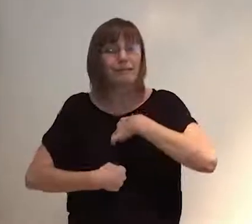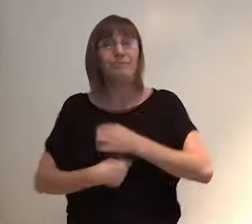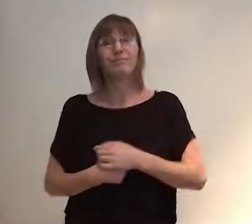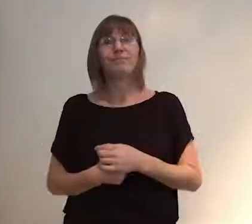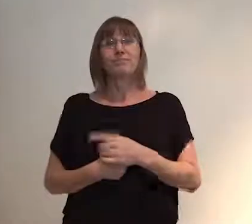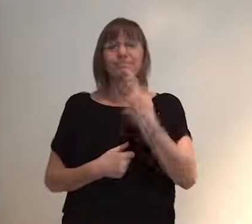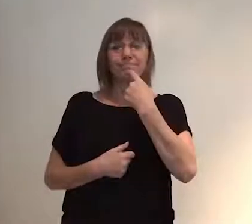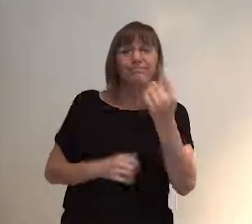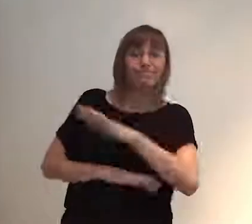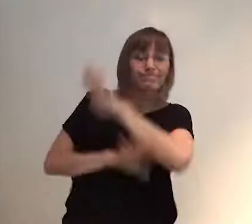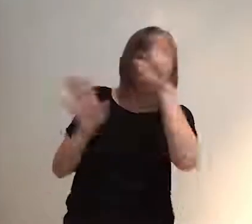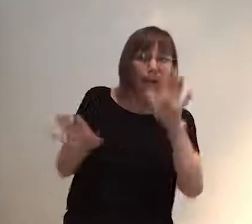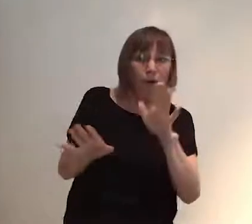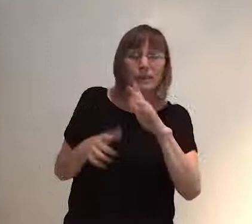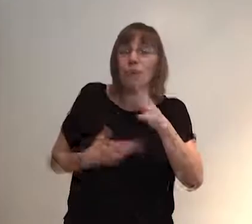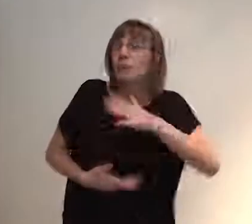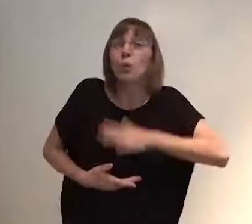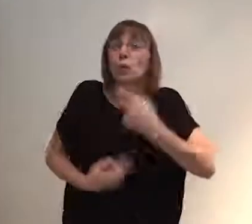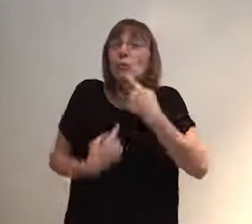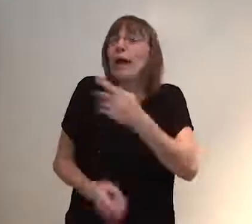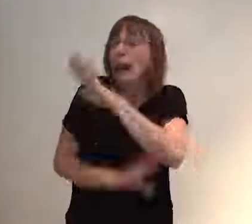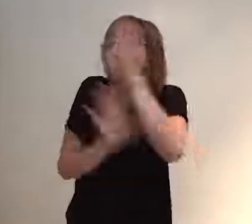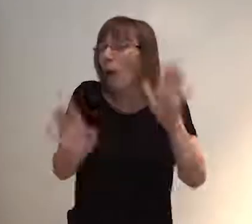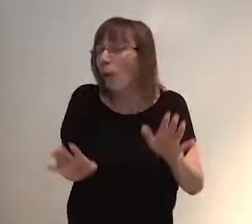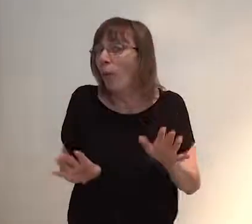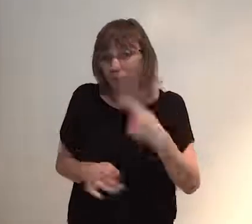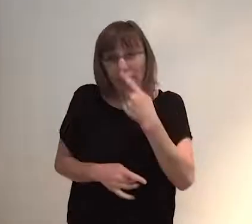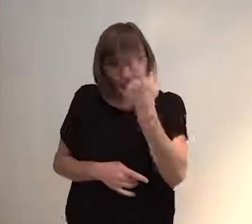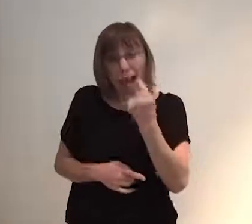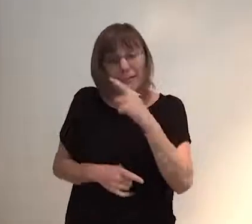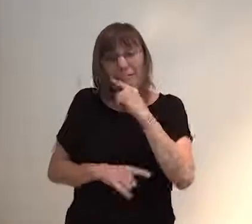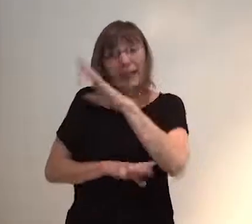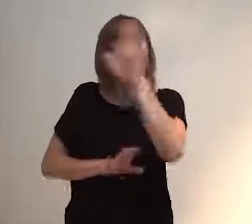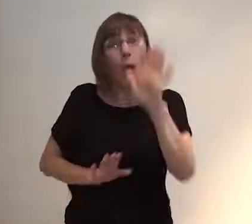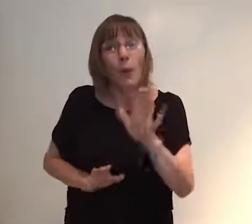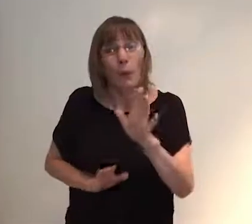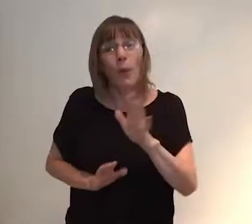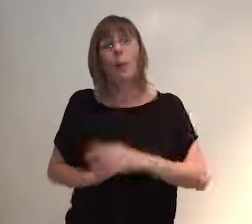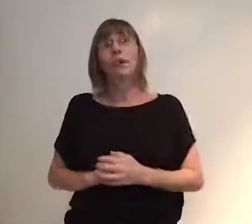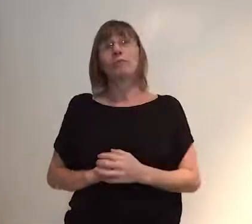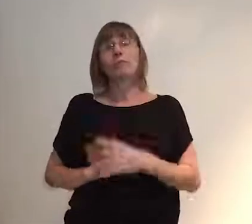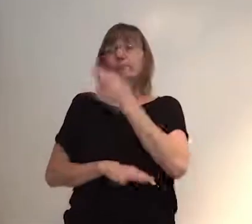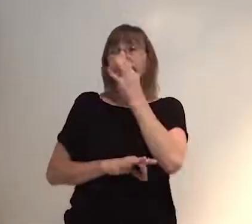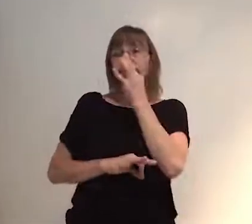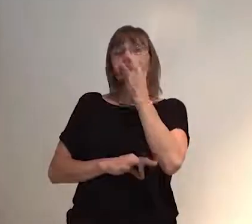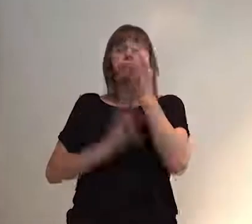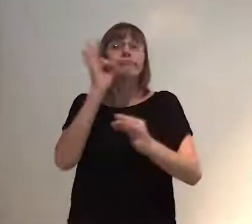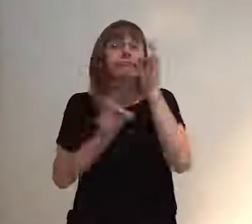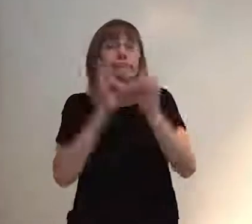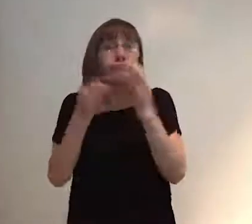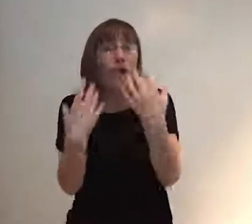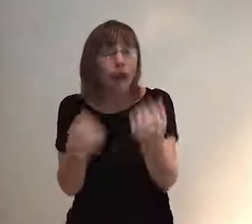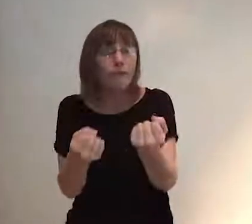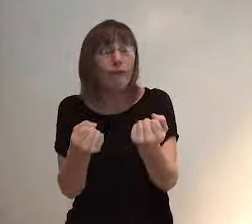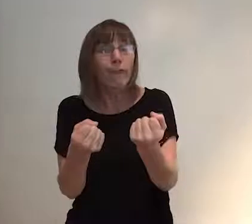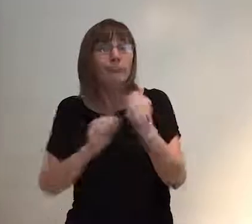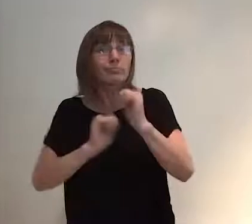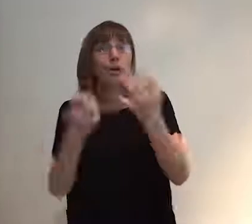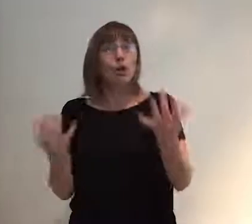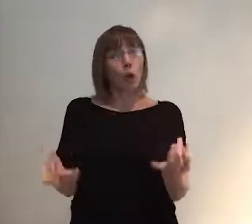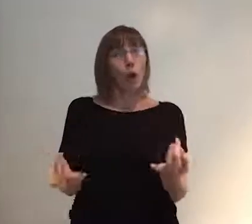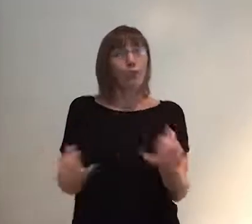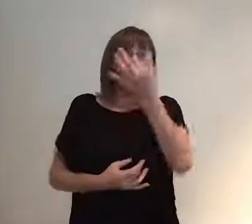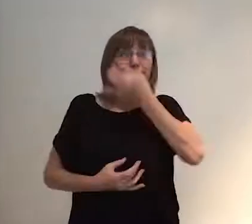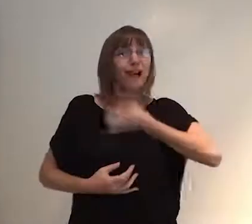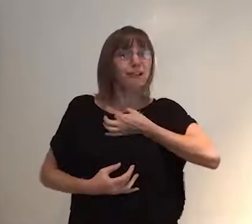contact, say hello. Even if you just want to say hello and ask any questions you have about yoga,